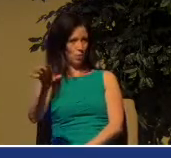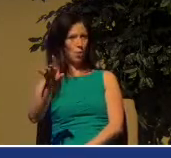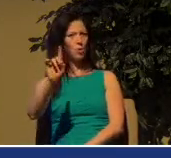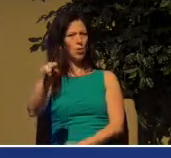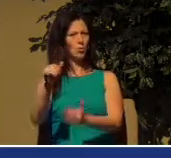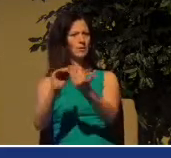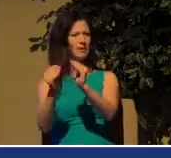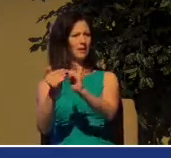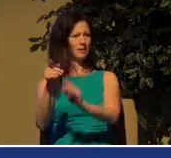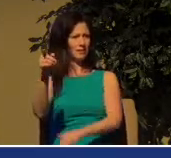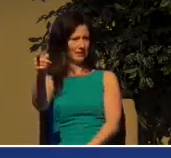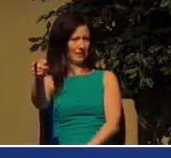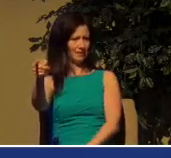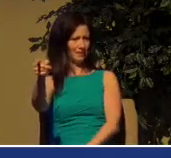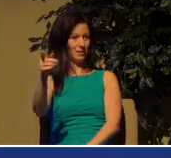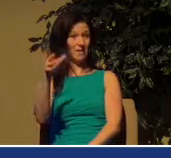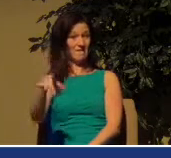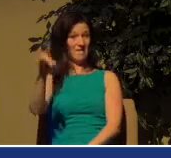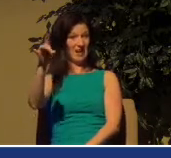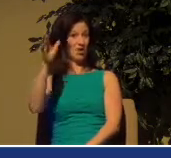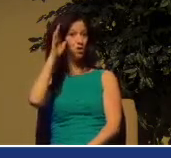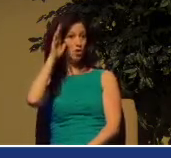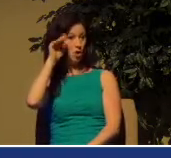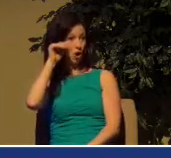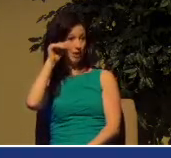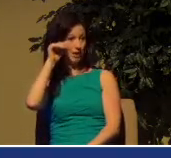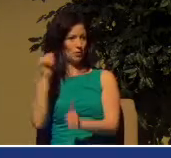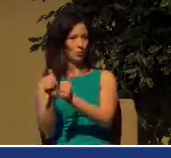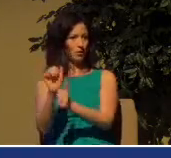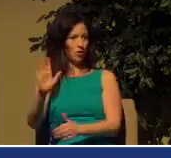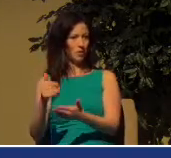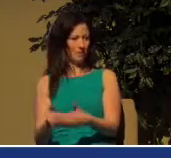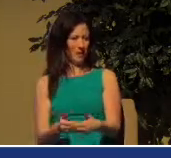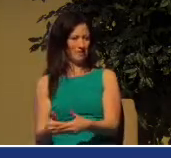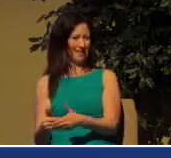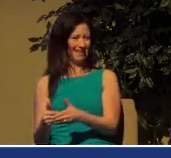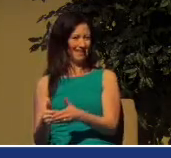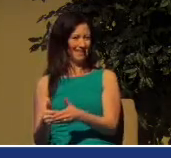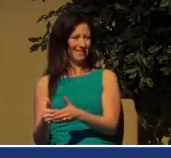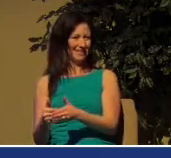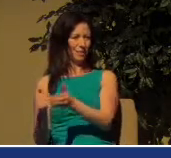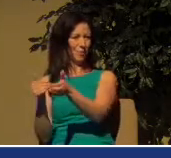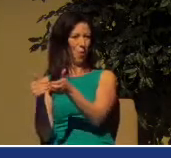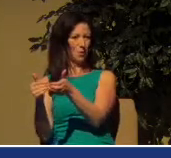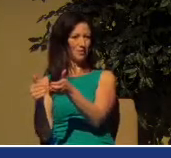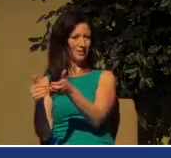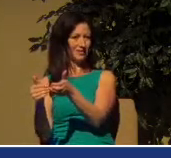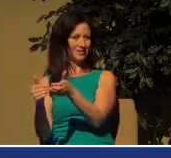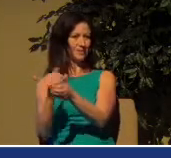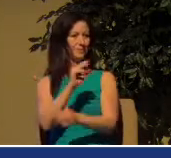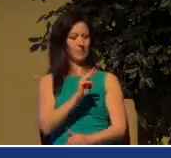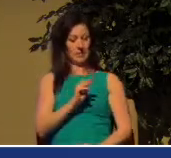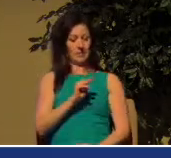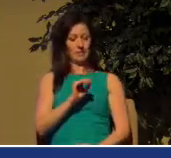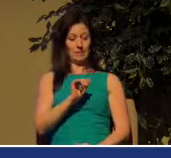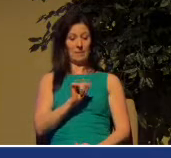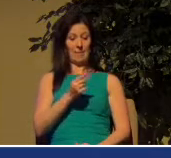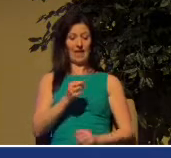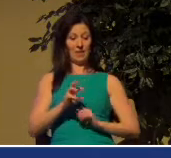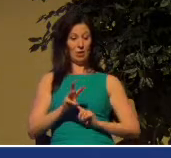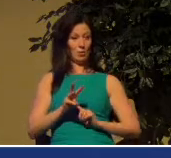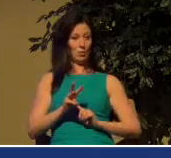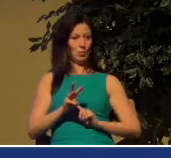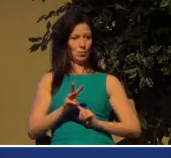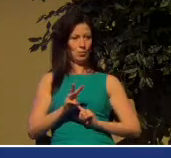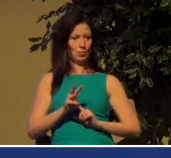donkey tied there with her colt by her." Matthew is one of the few who